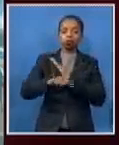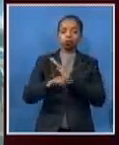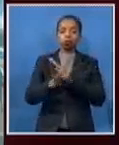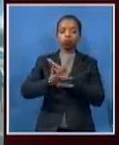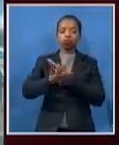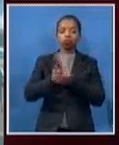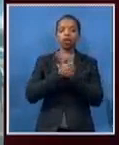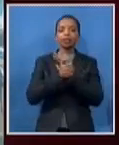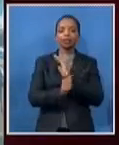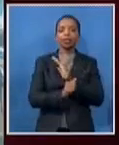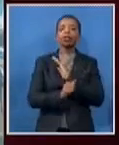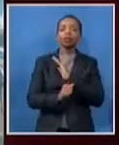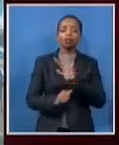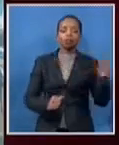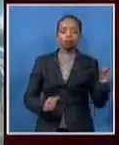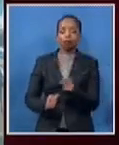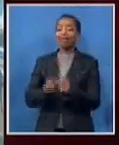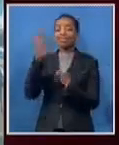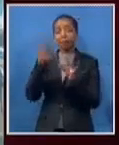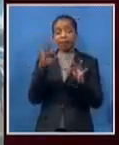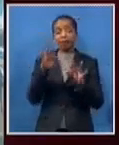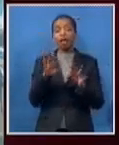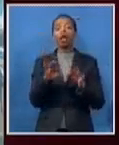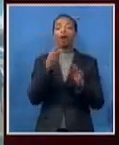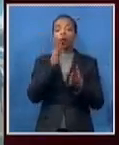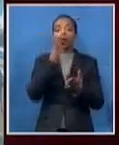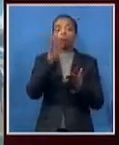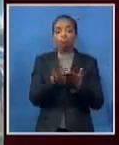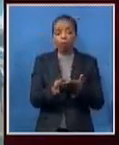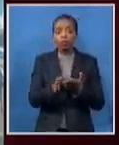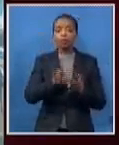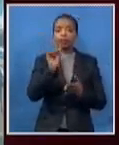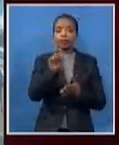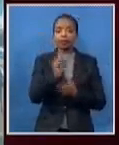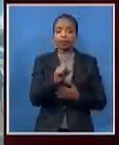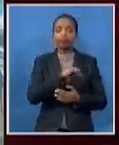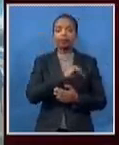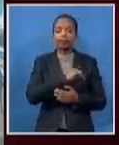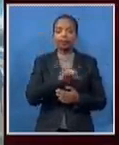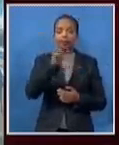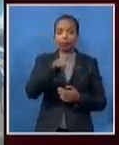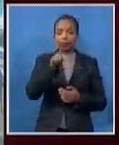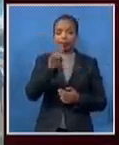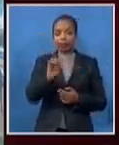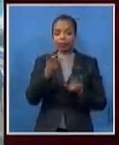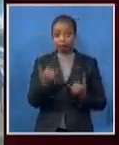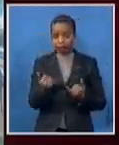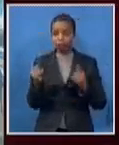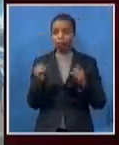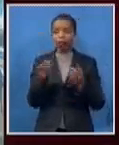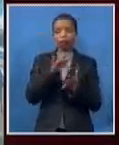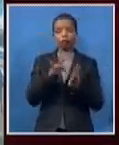And there are a number of reasons why PE is a good place. But we shouldn't do that all over the country yet. You should change